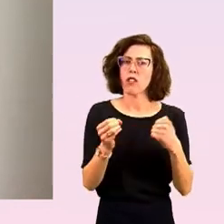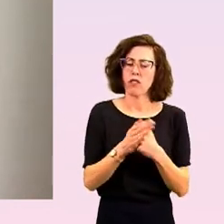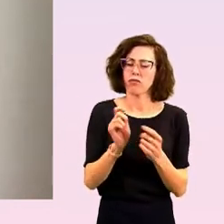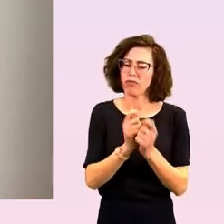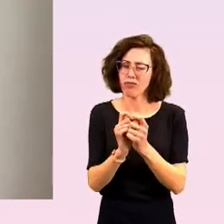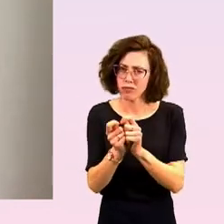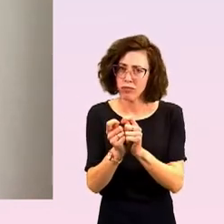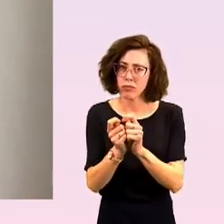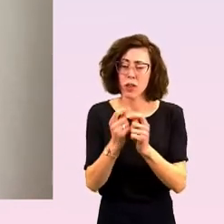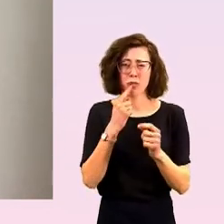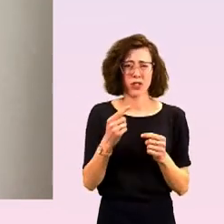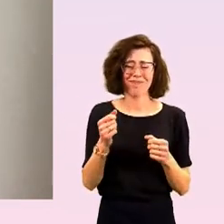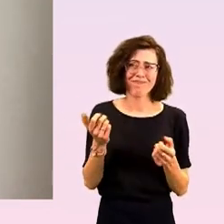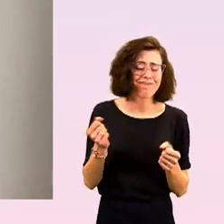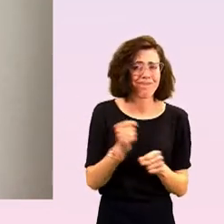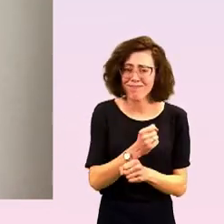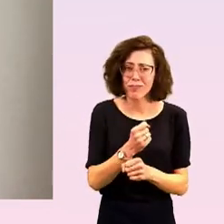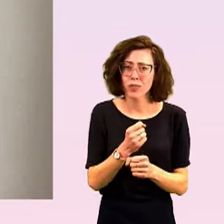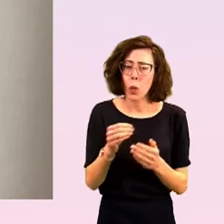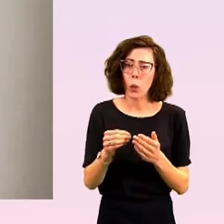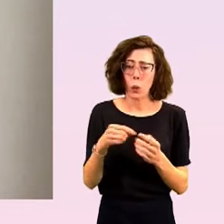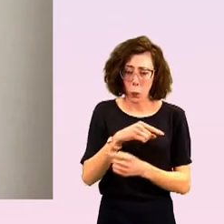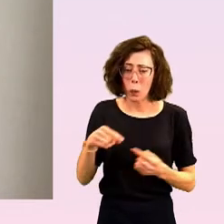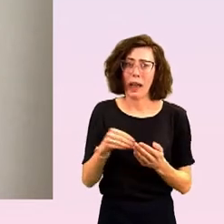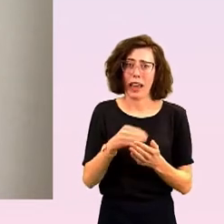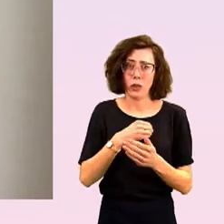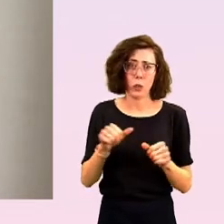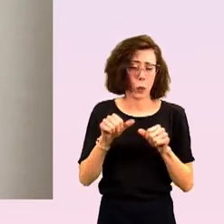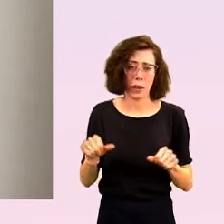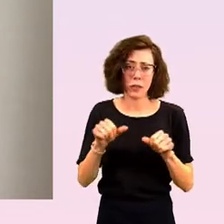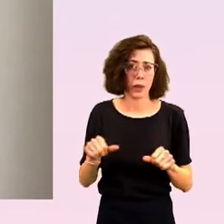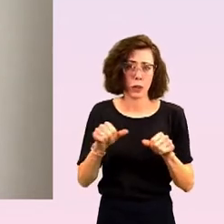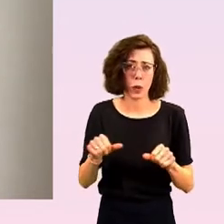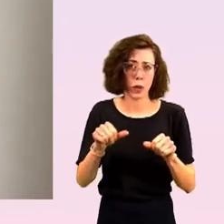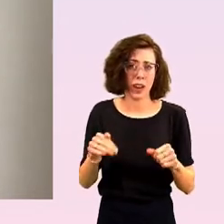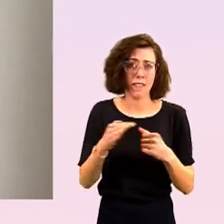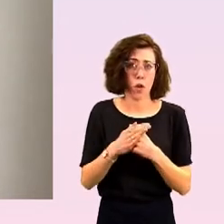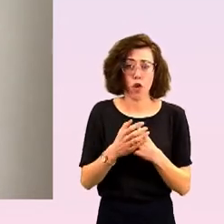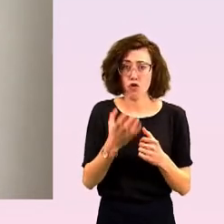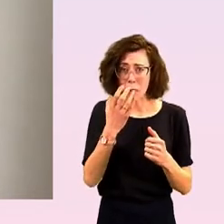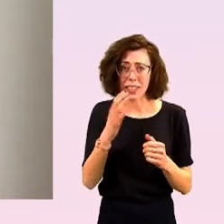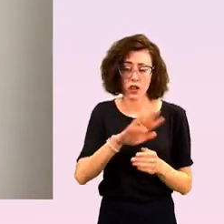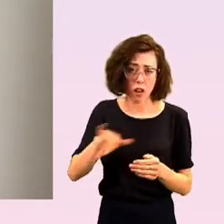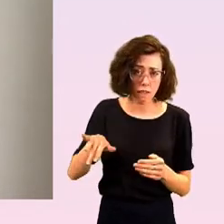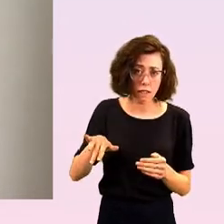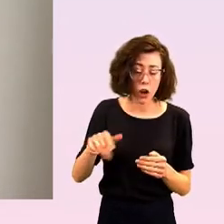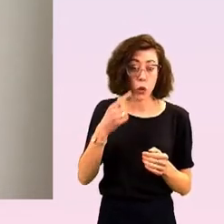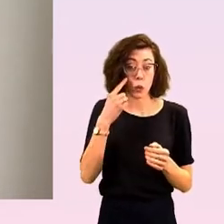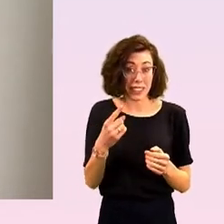Unfortunately, we had to wait it out until after the decriminalisation to see many of those